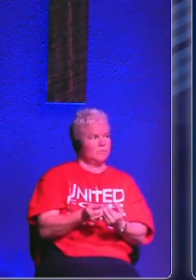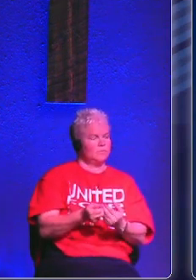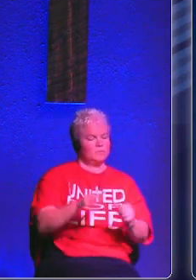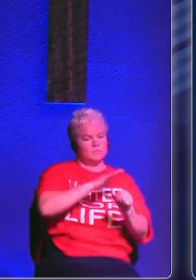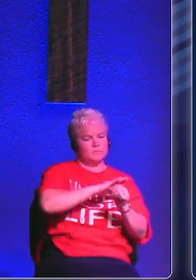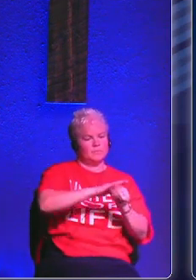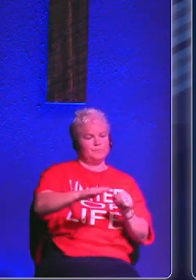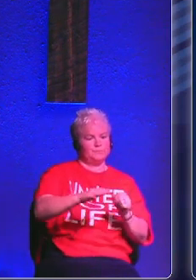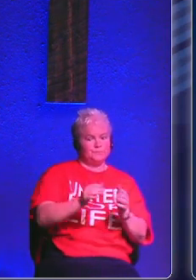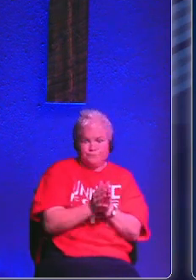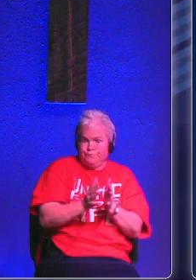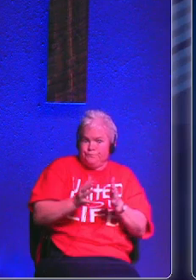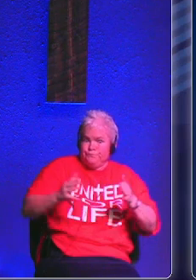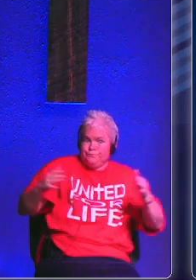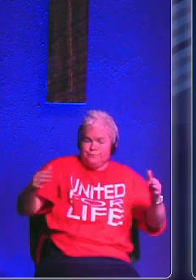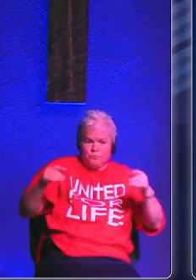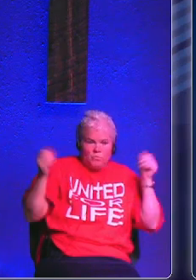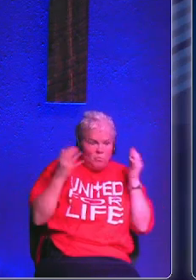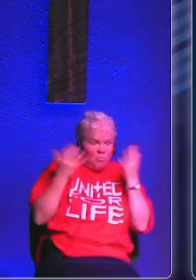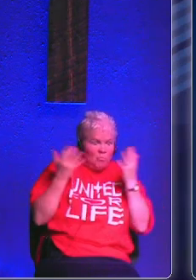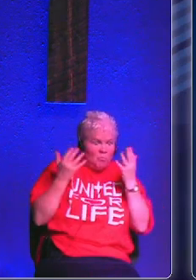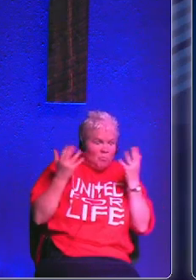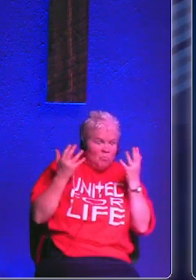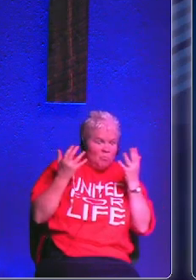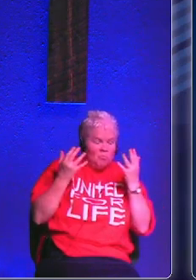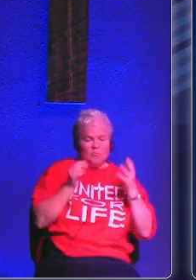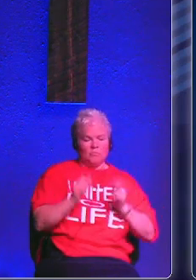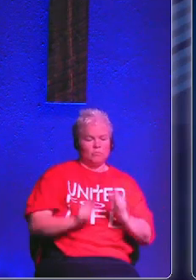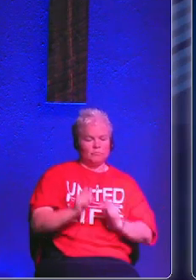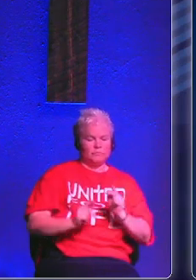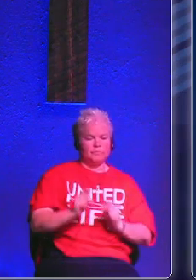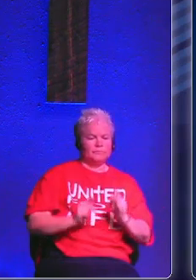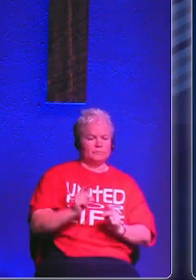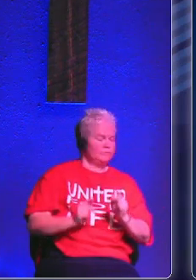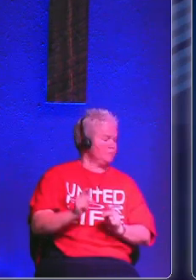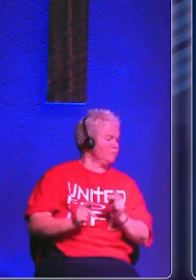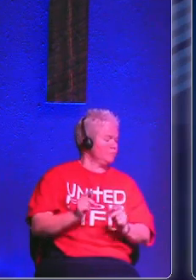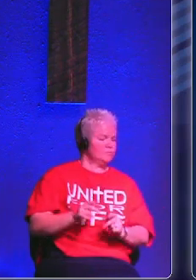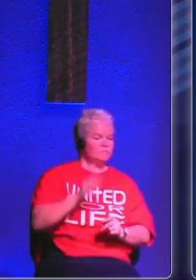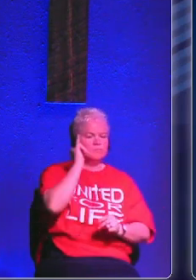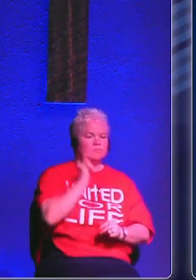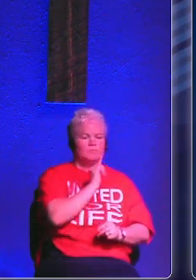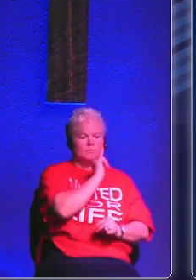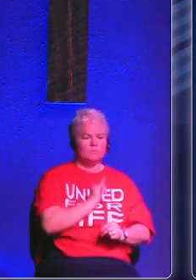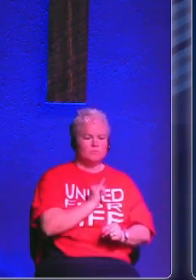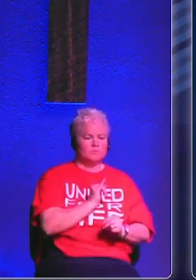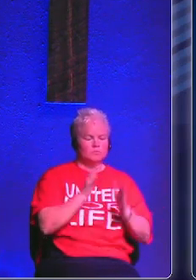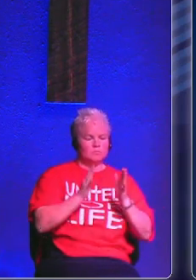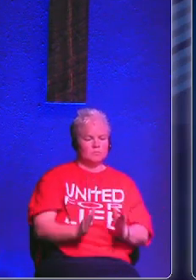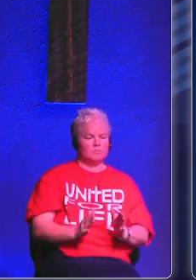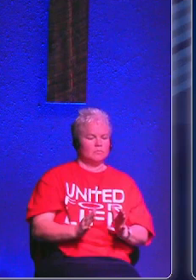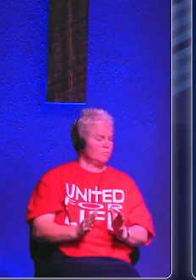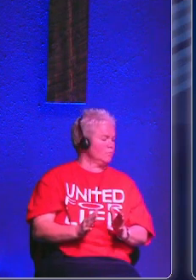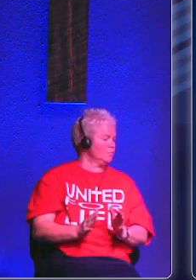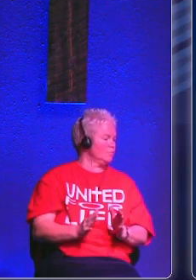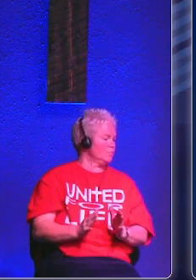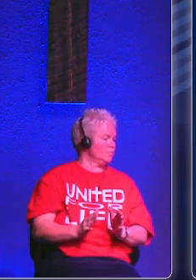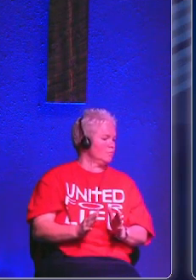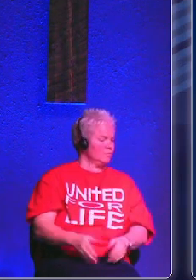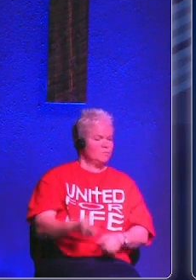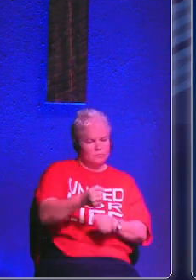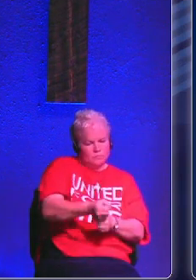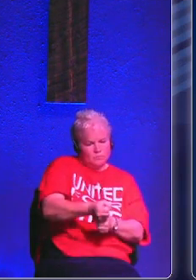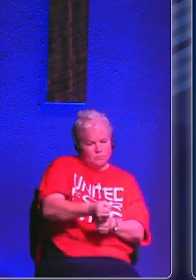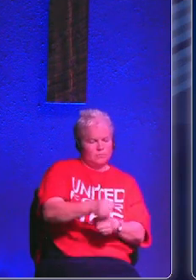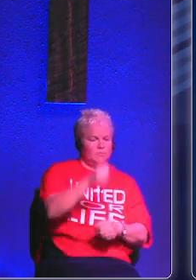however, it's full of big and scary people. And the Israelites, instead of